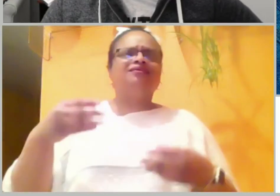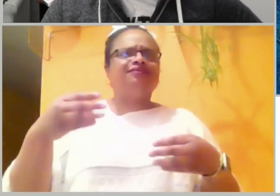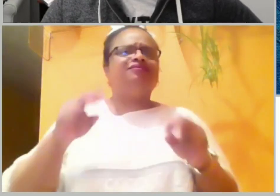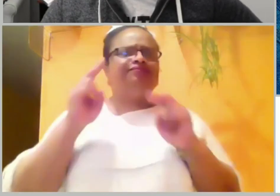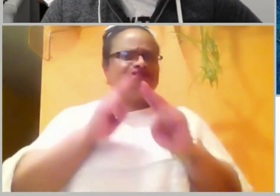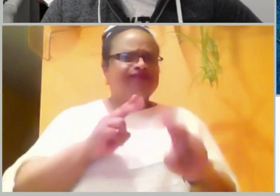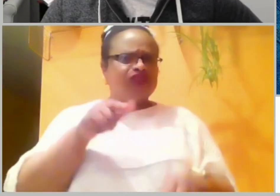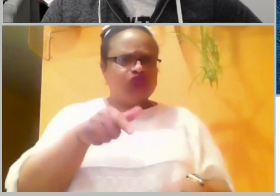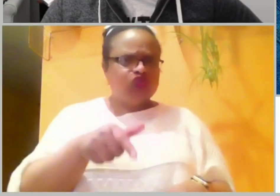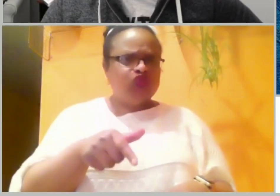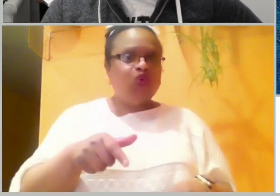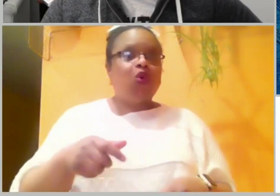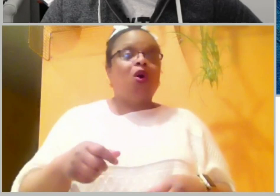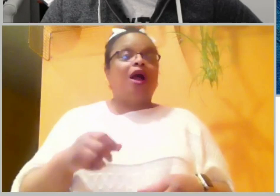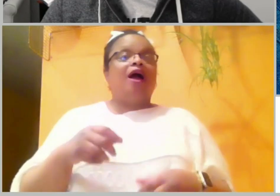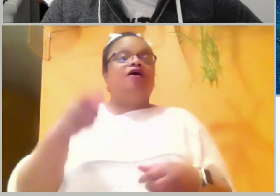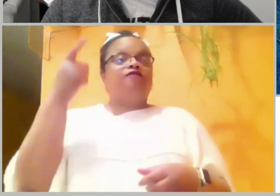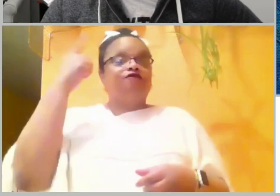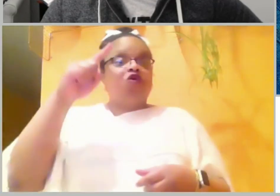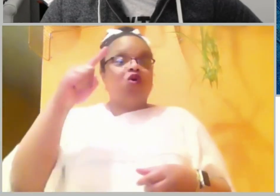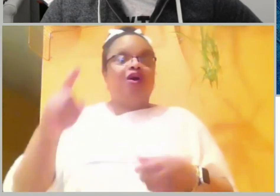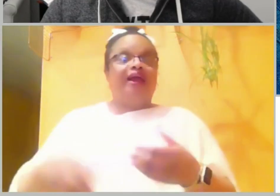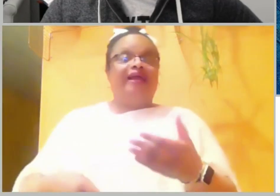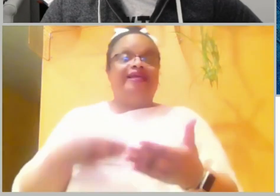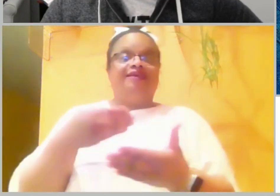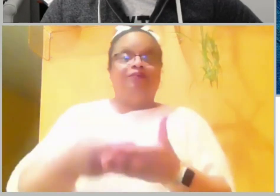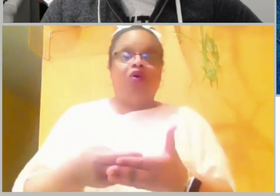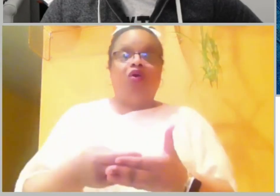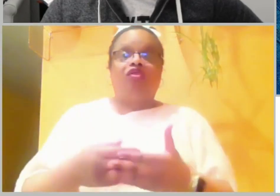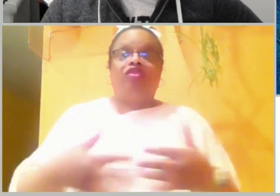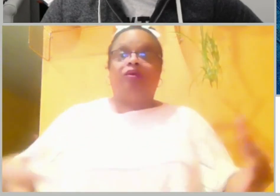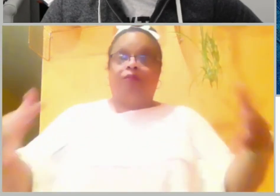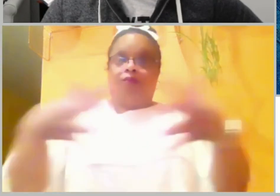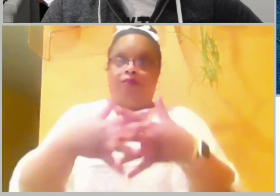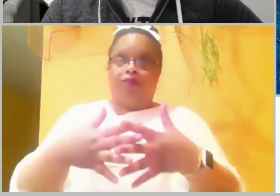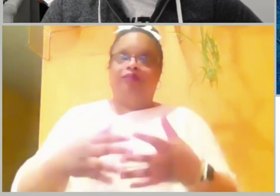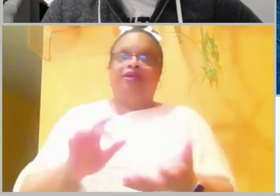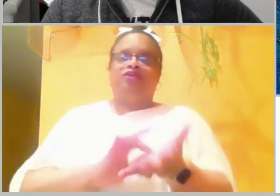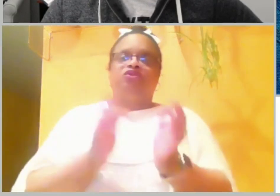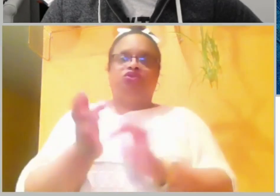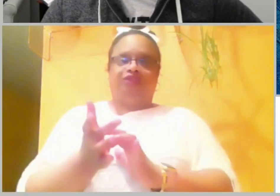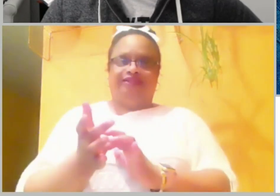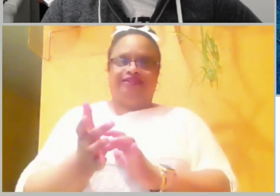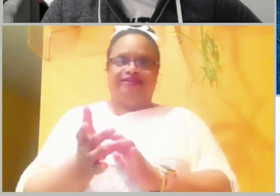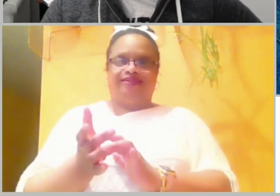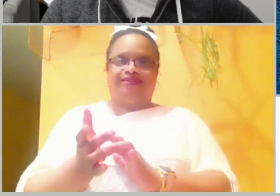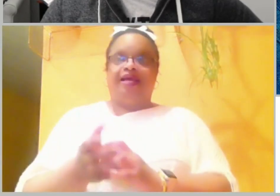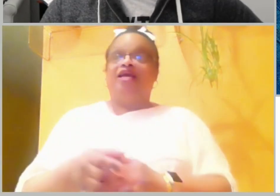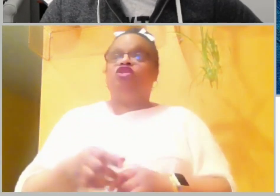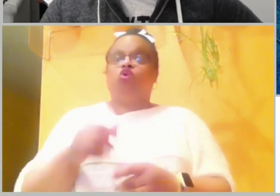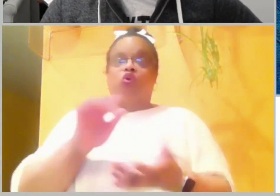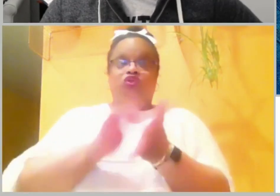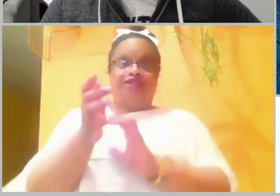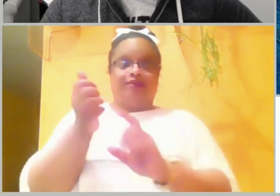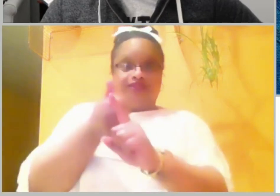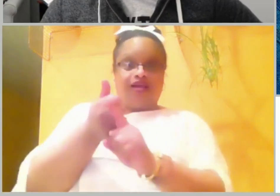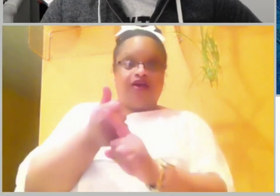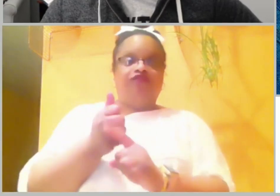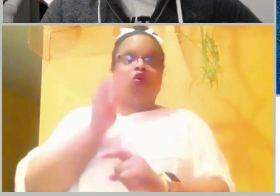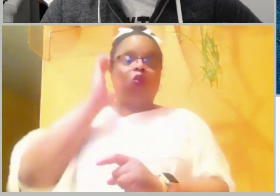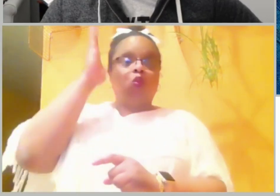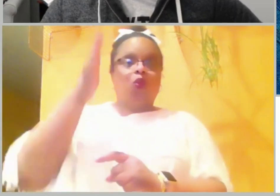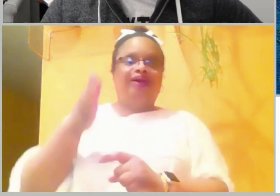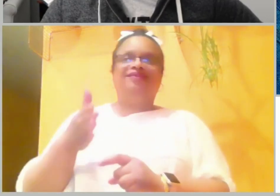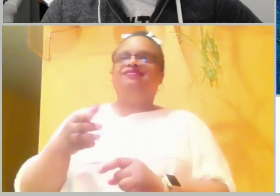and you shall call his name Jesus. He will be great and will be called the Son of the Most High. And the Lord God will